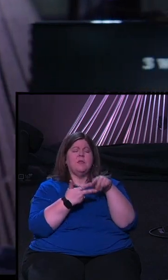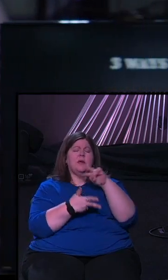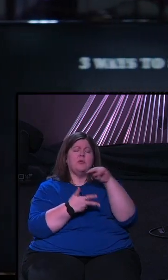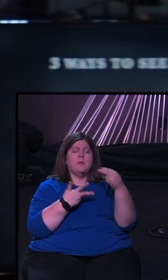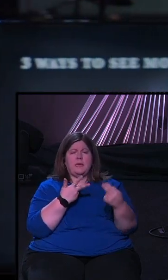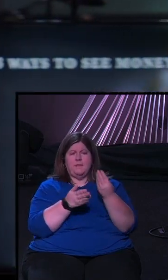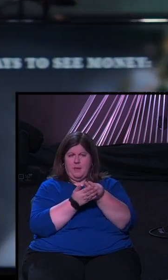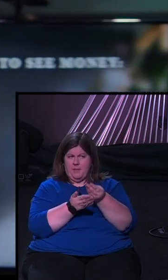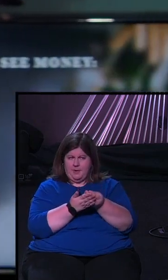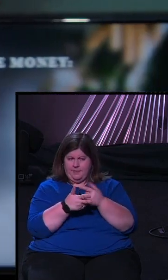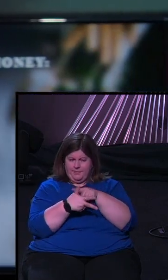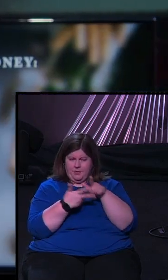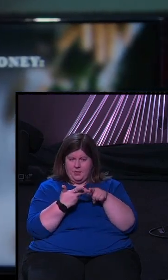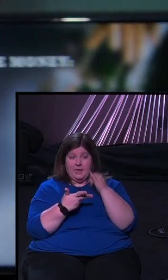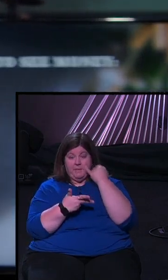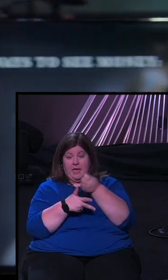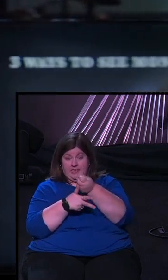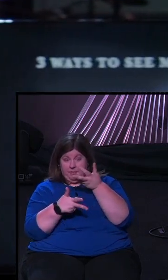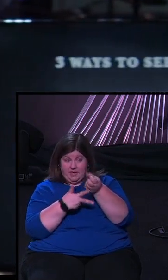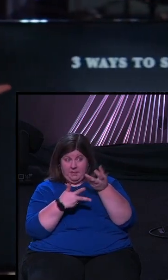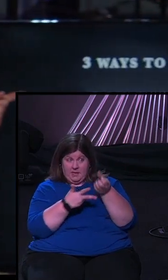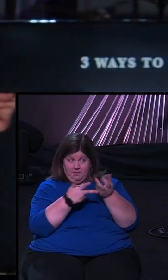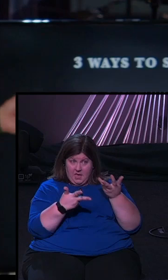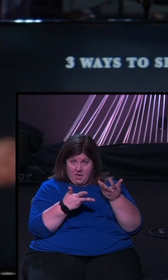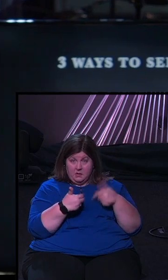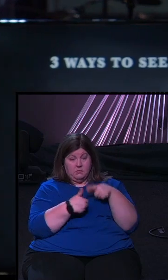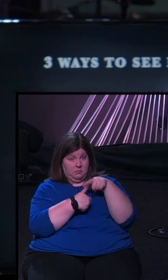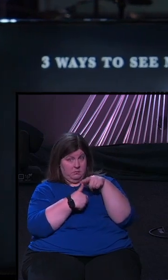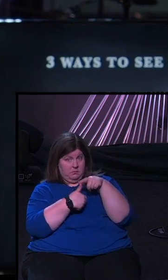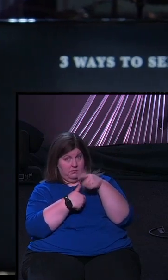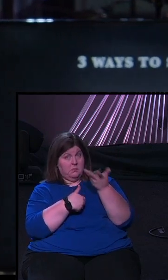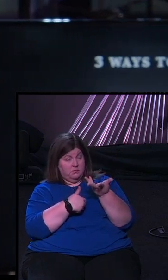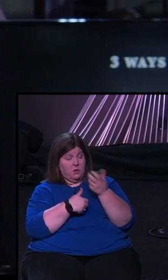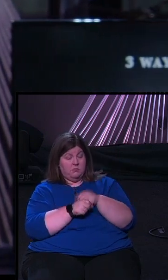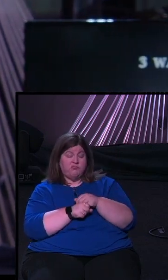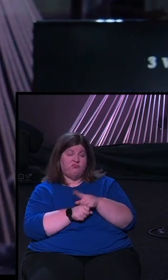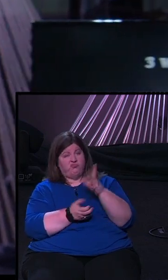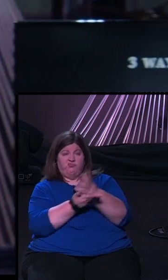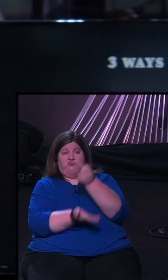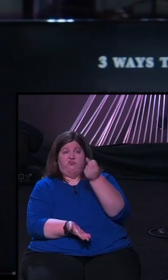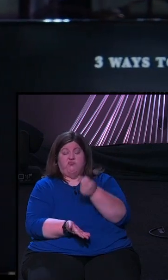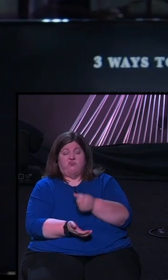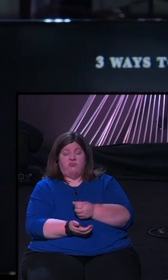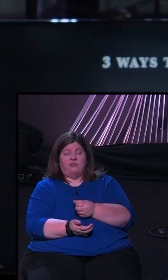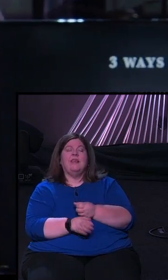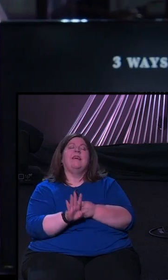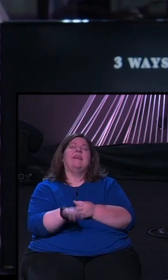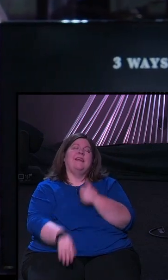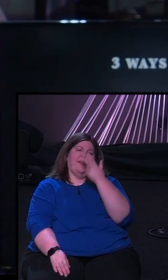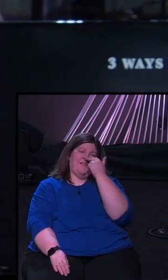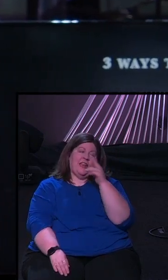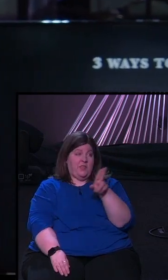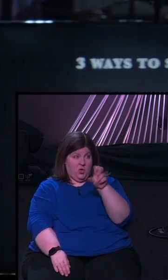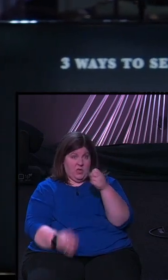money. And if I walk you through them, I would start with this. 3 ways we can see it. The first one is this, entitlement. What's funny, in our country right